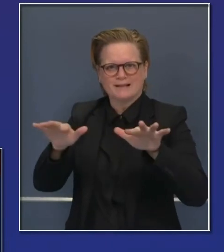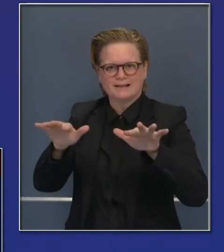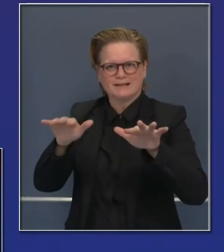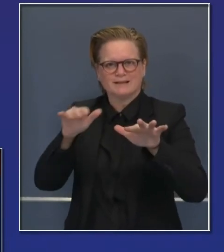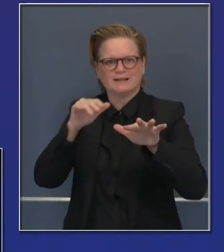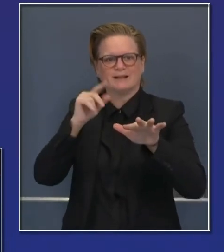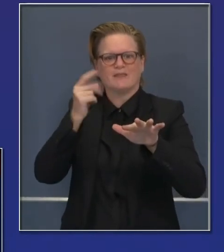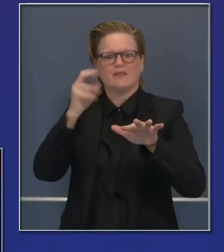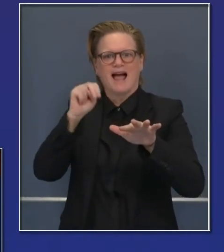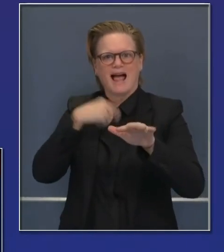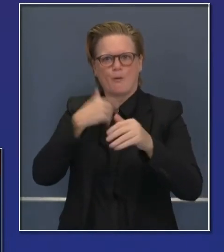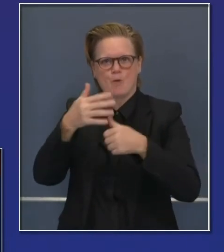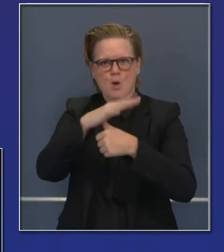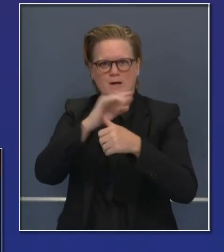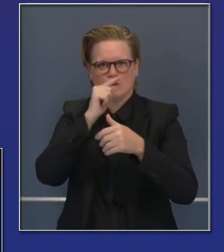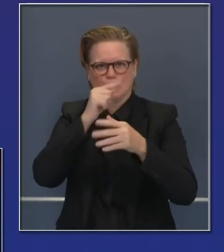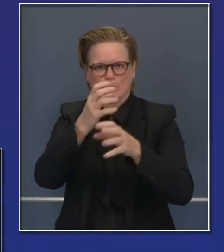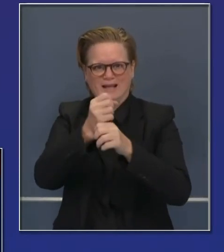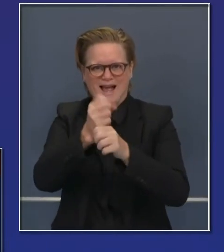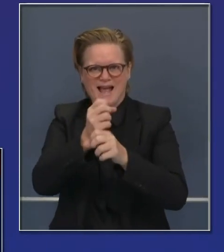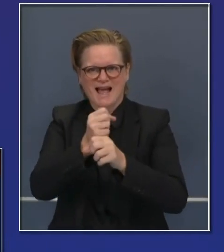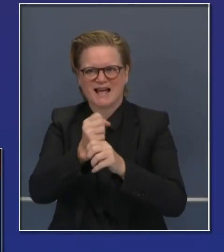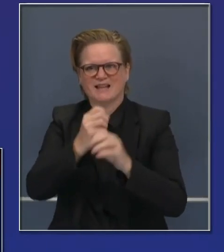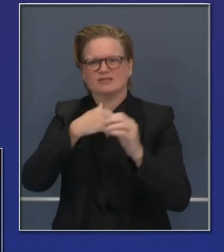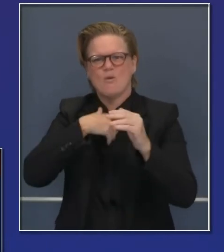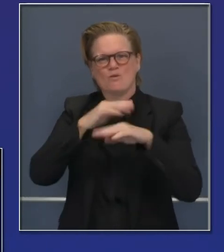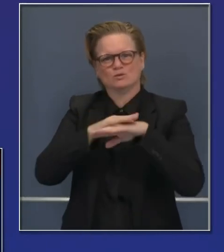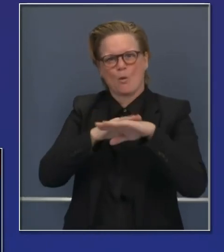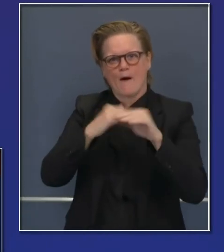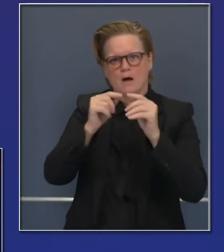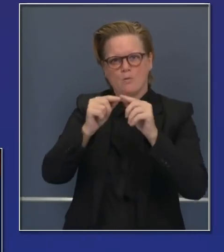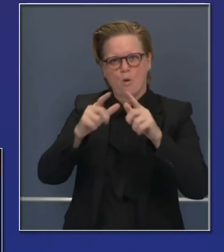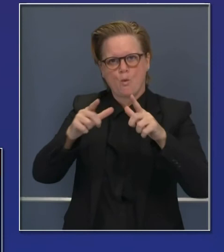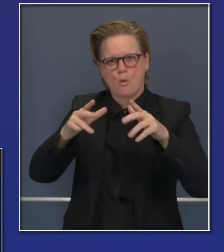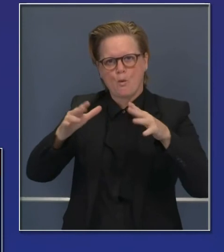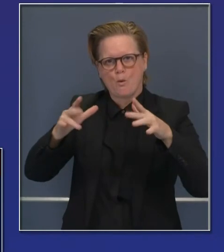is online, and I encourage people to take a look,